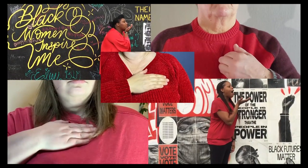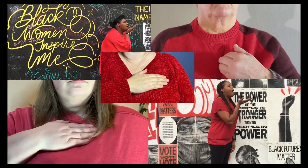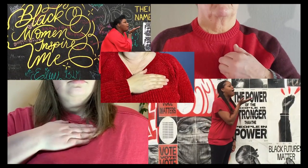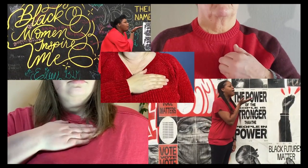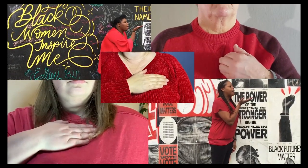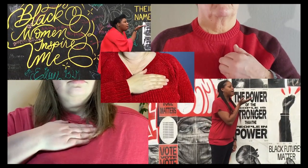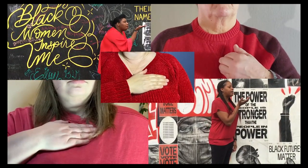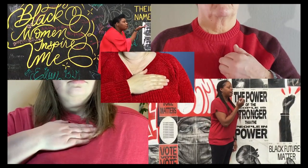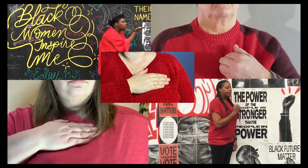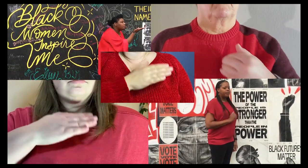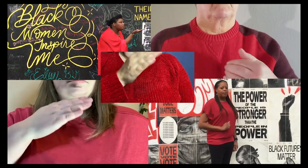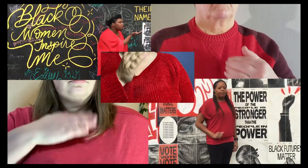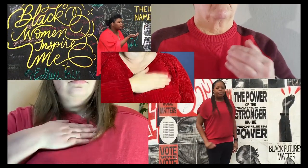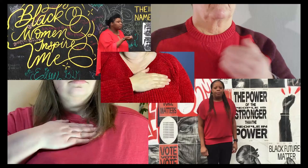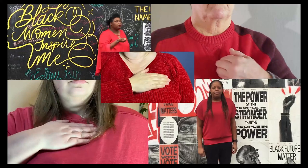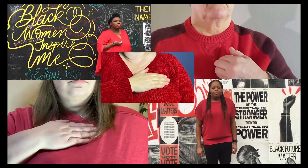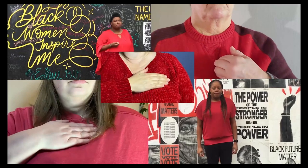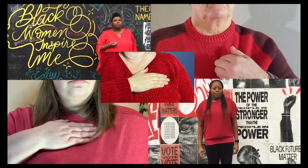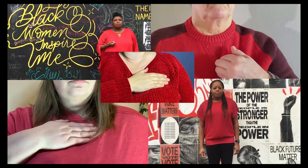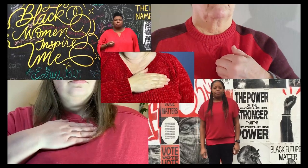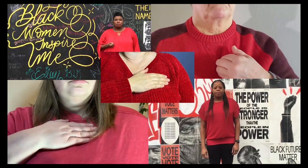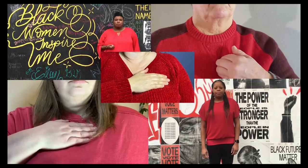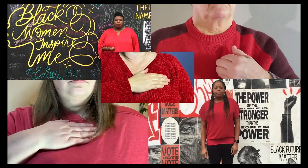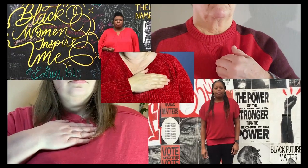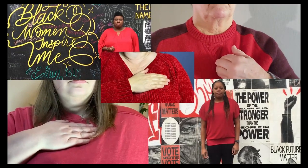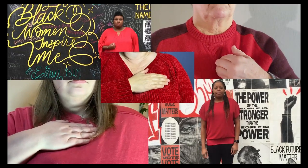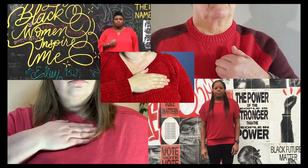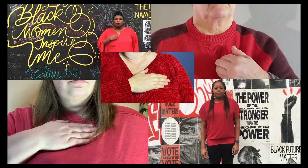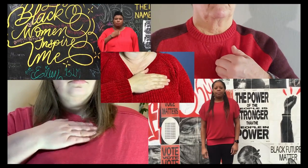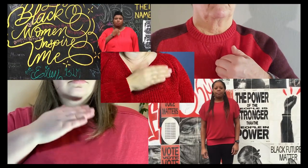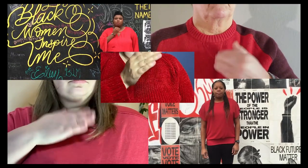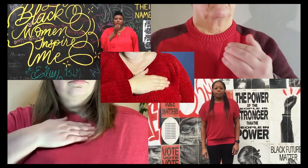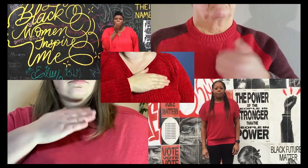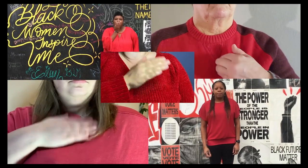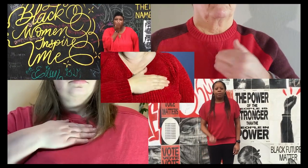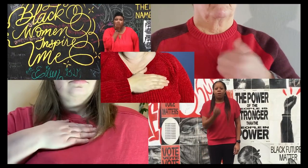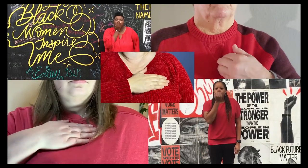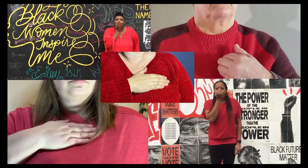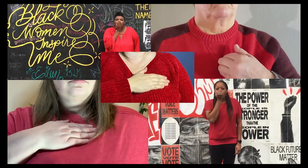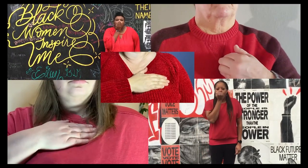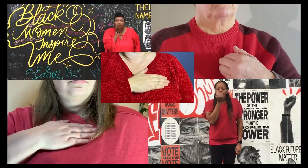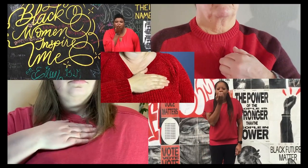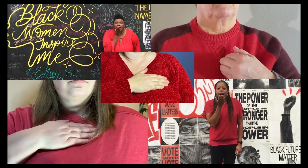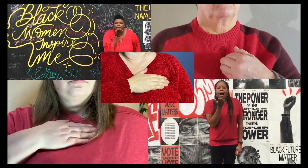air. Put her name in the